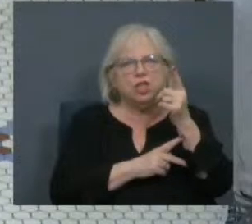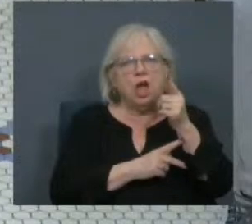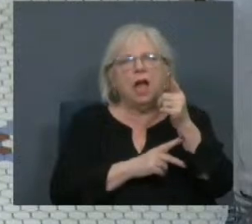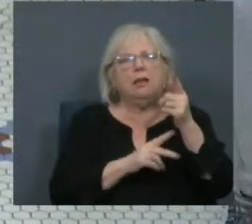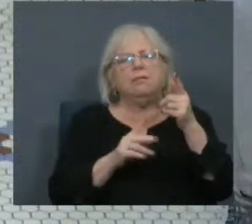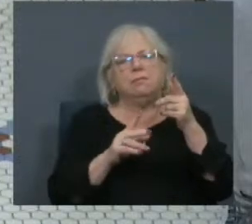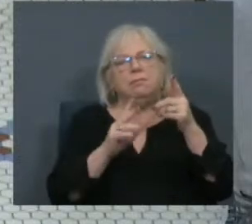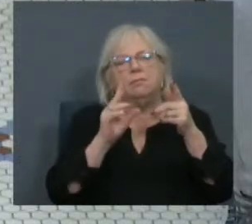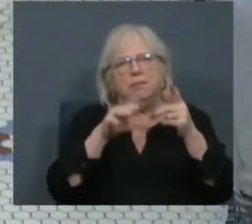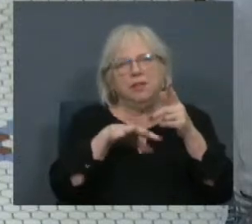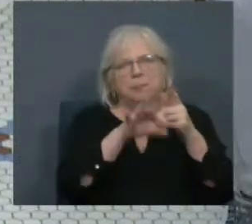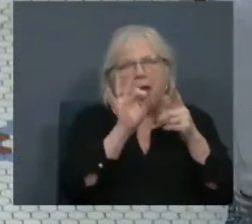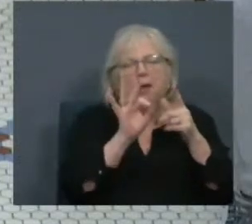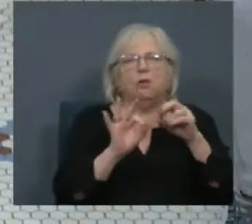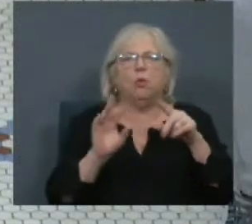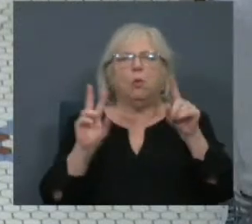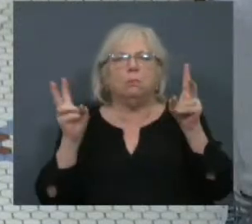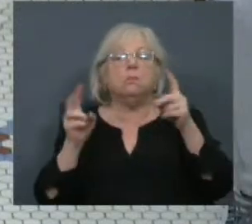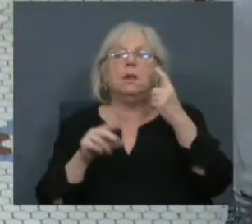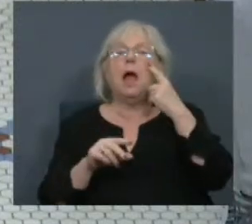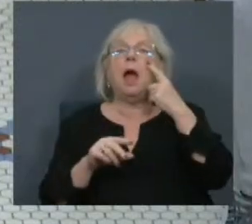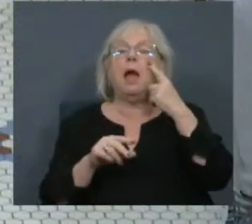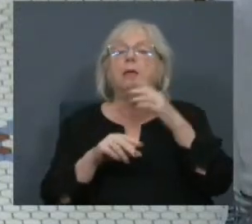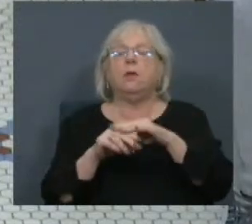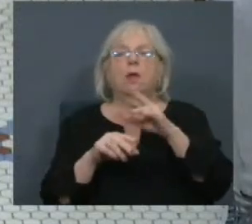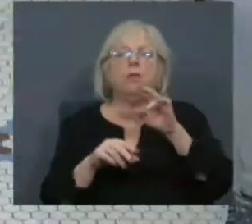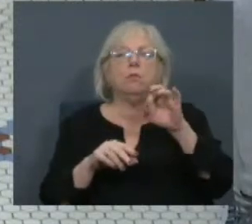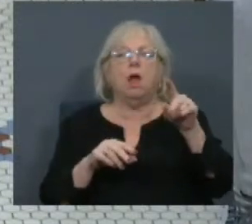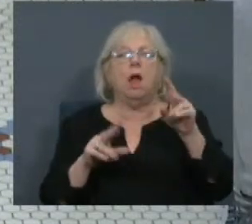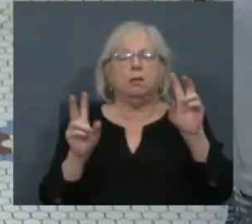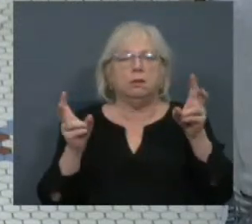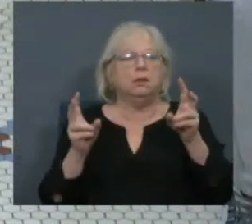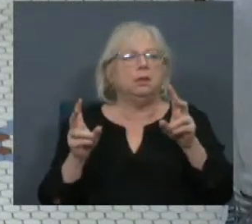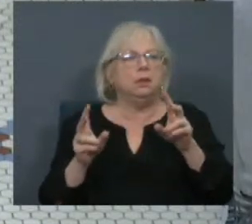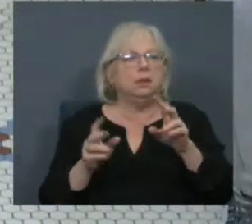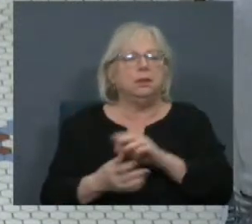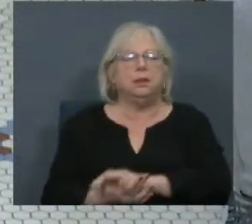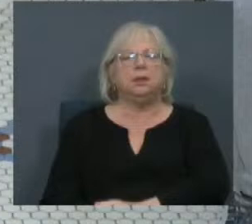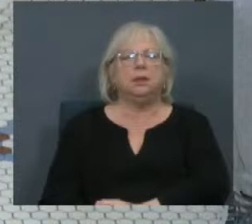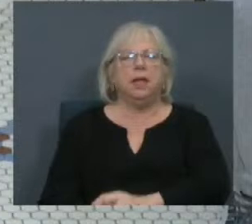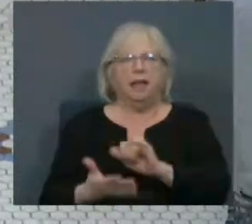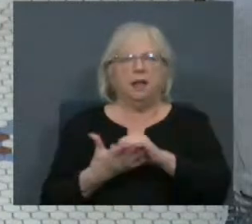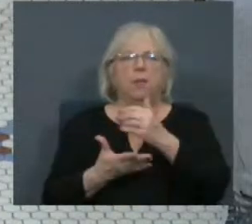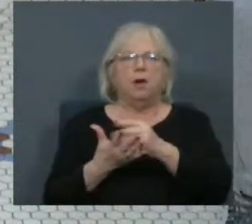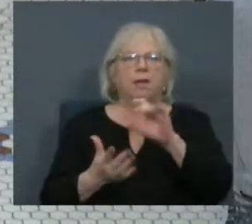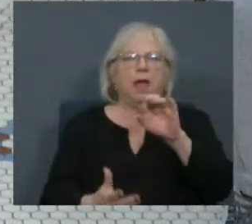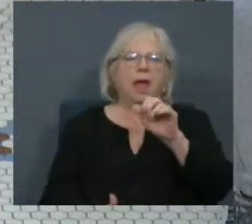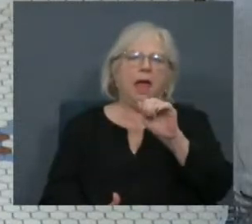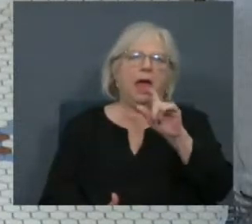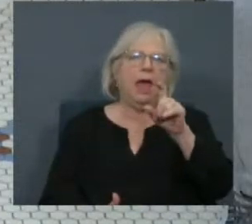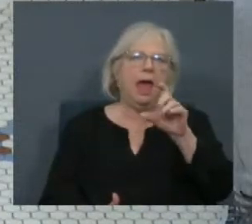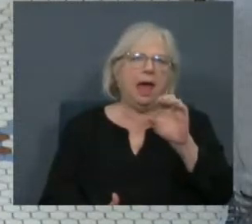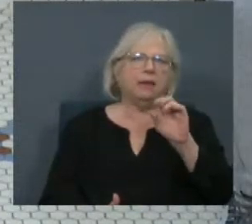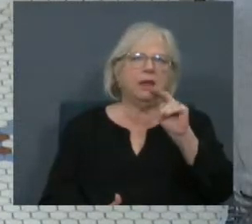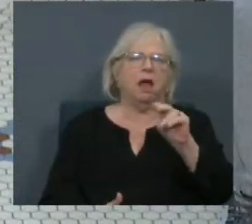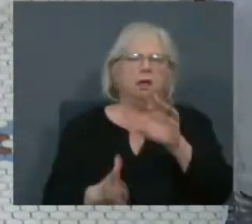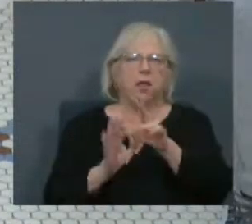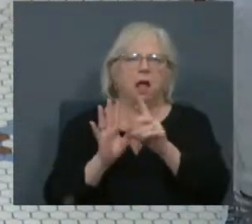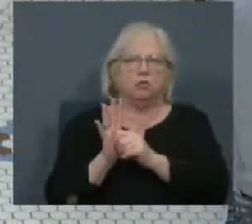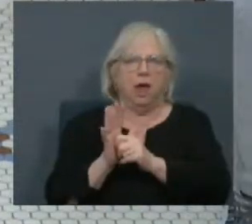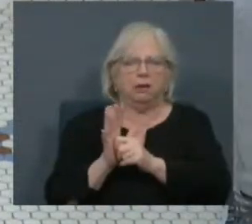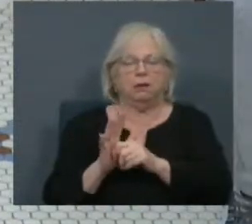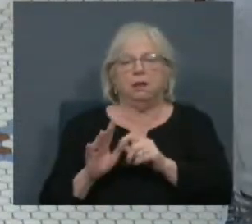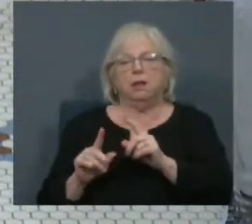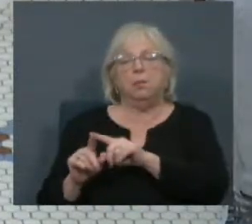that we've heard a lot about, and that's the main part of Fusus and the Axon contract. But all of these, as the